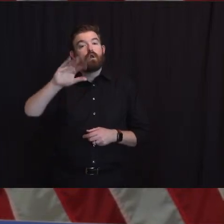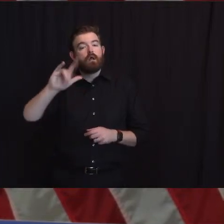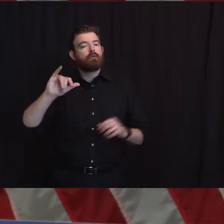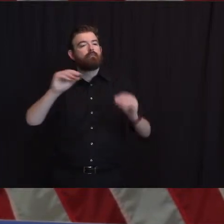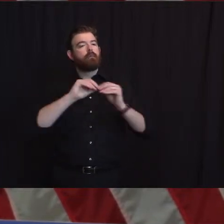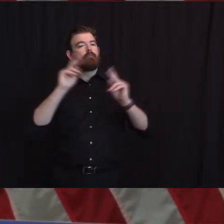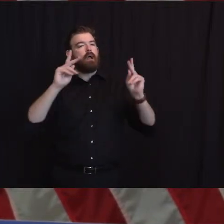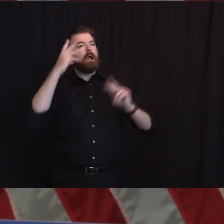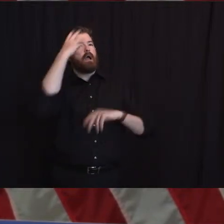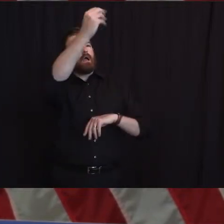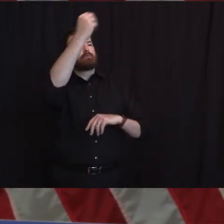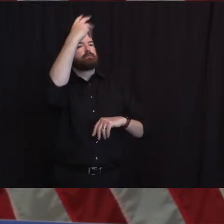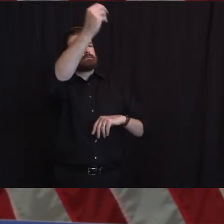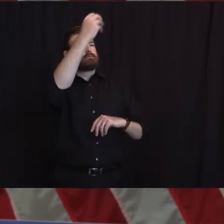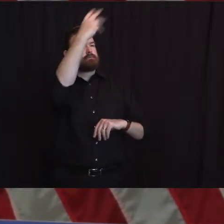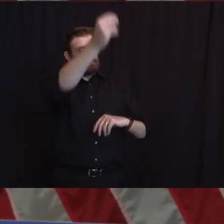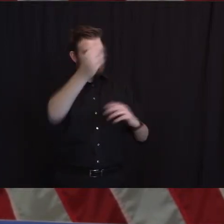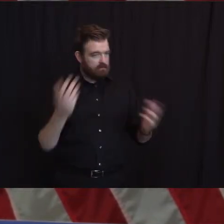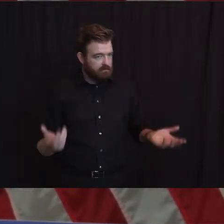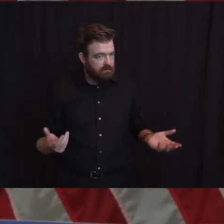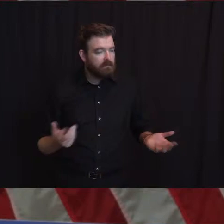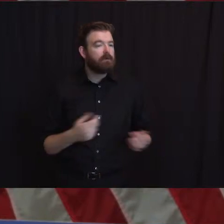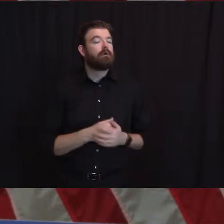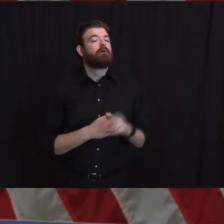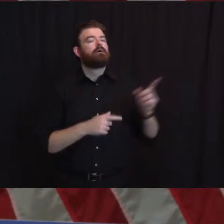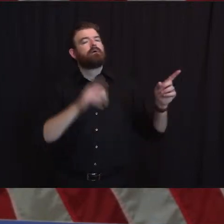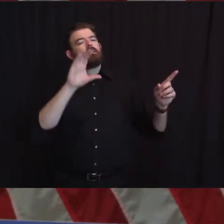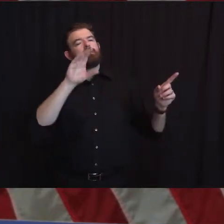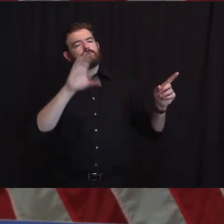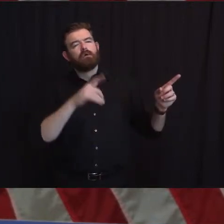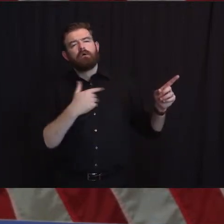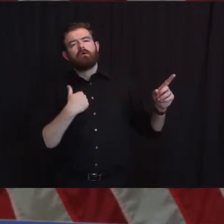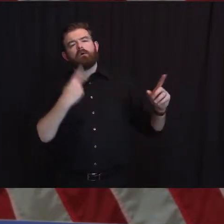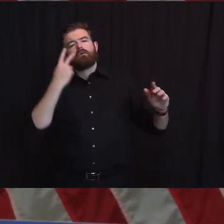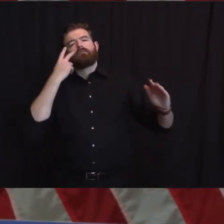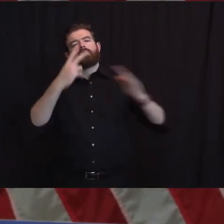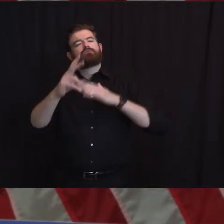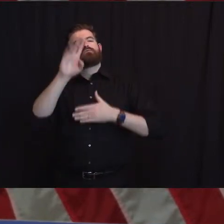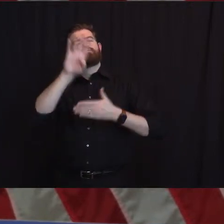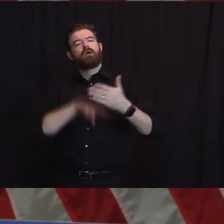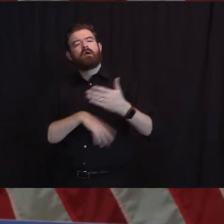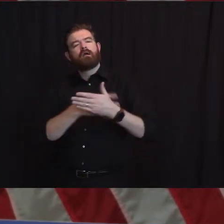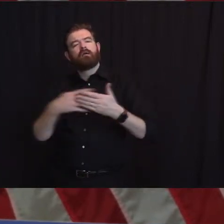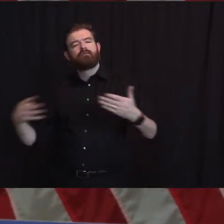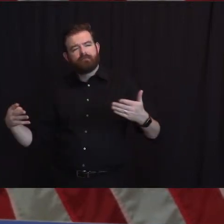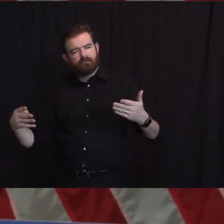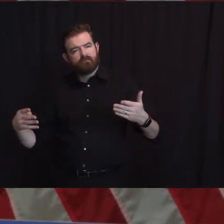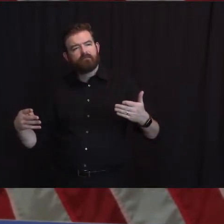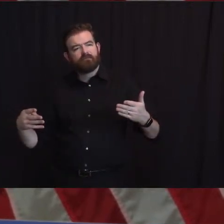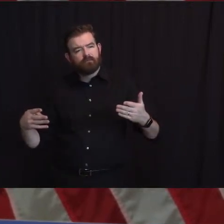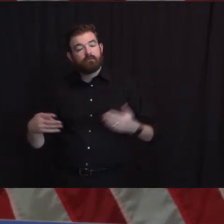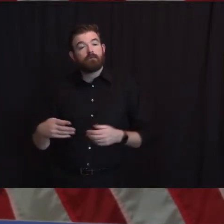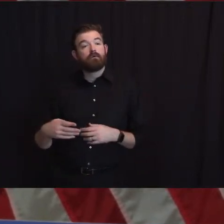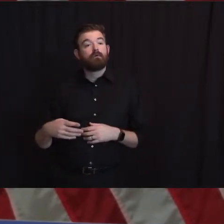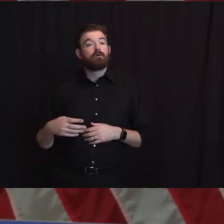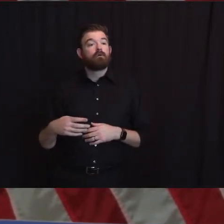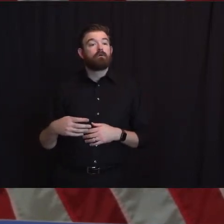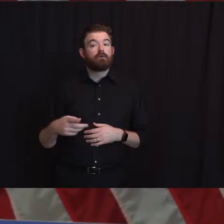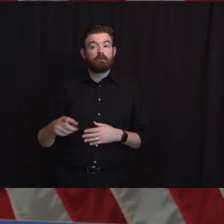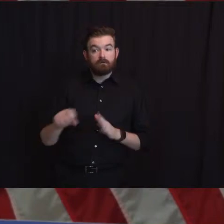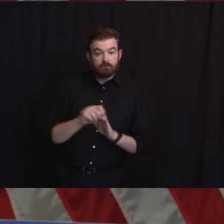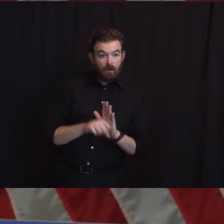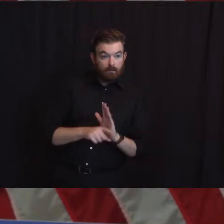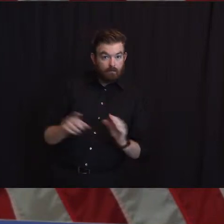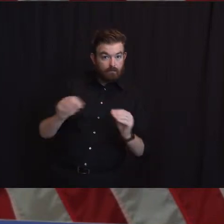some modeling which showed that nationally, not focused on New Jersey, where people can more vaccinations, people adhering to MPI